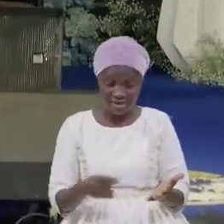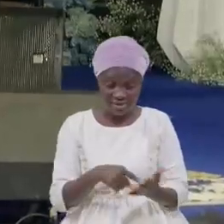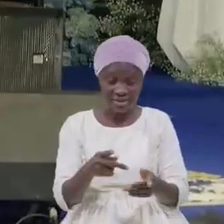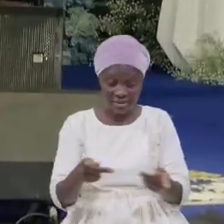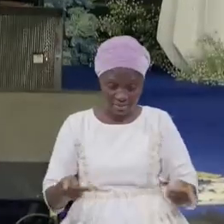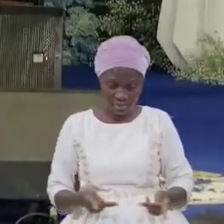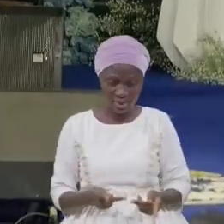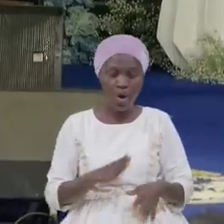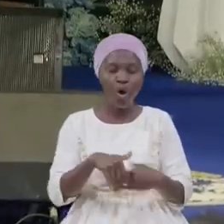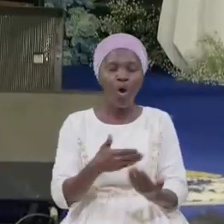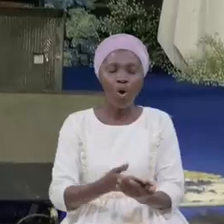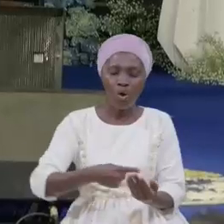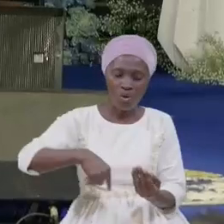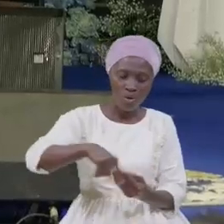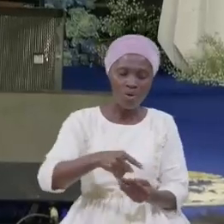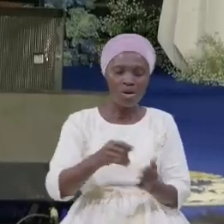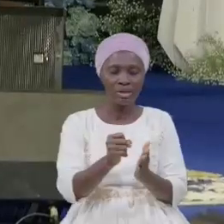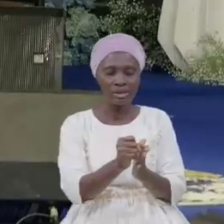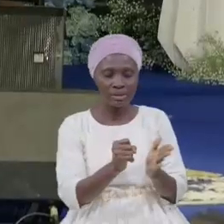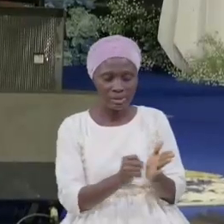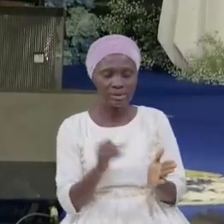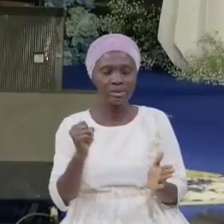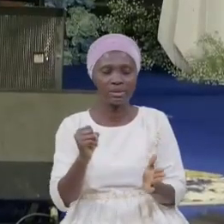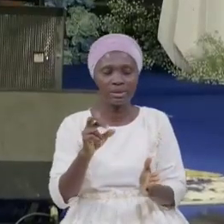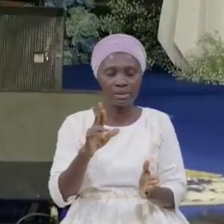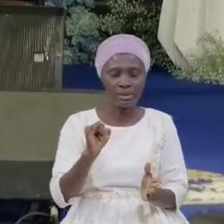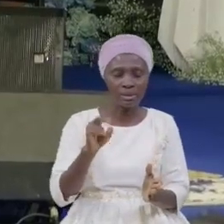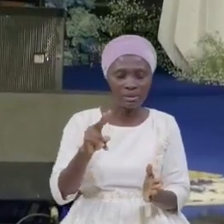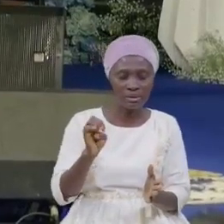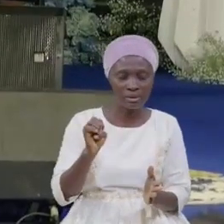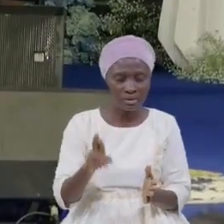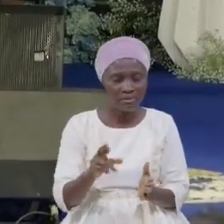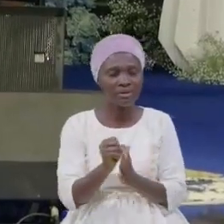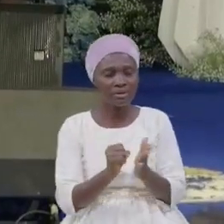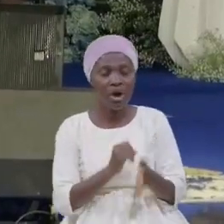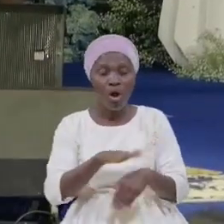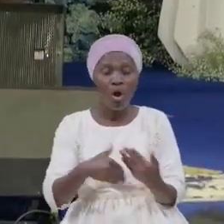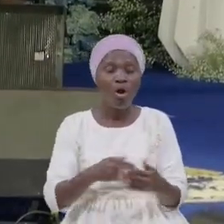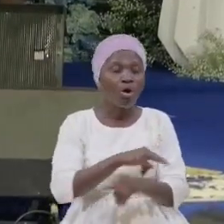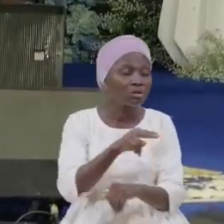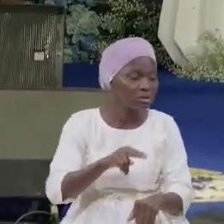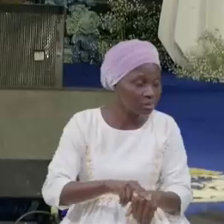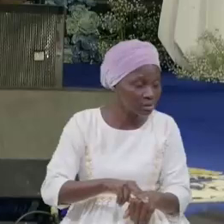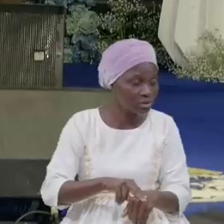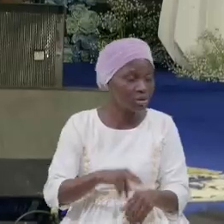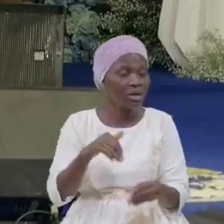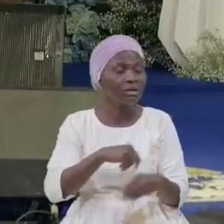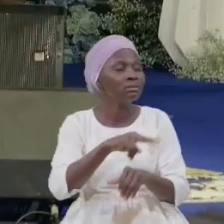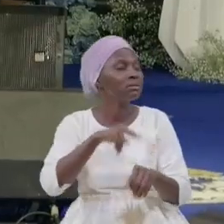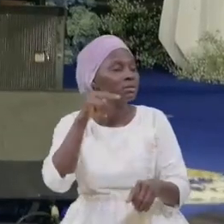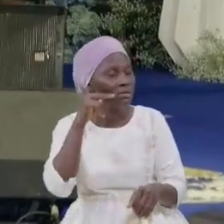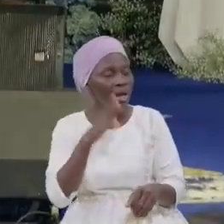the state, River State. All over the nation, Nigeria. And across all of